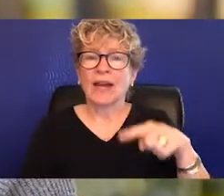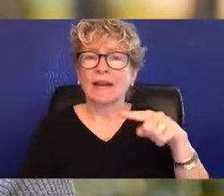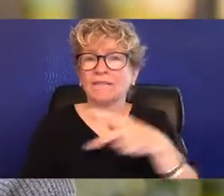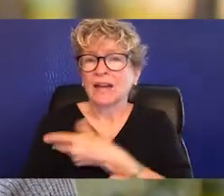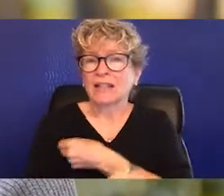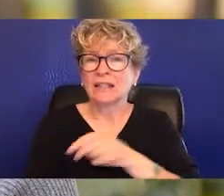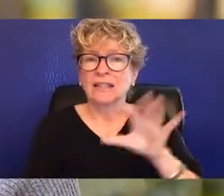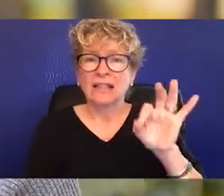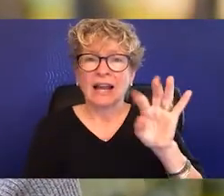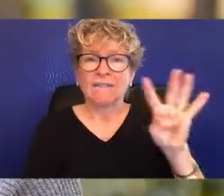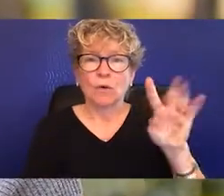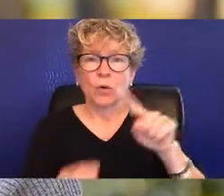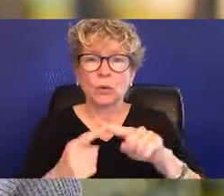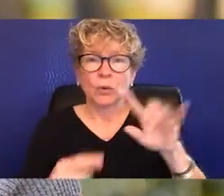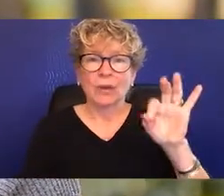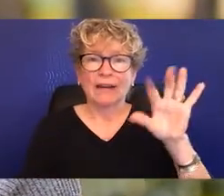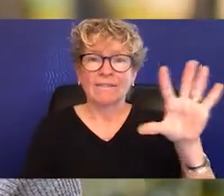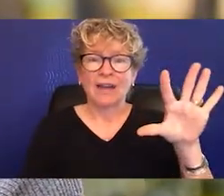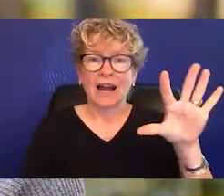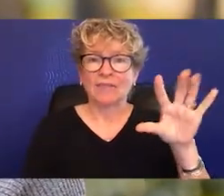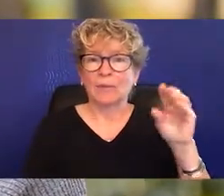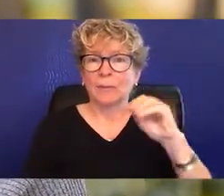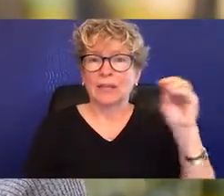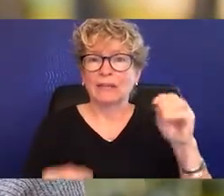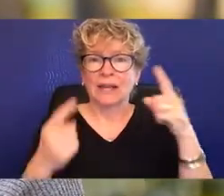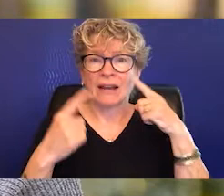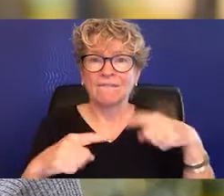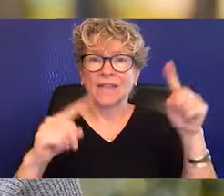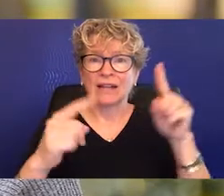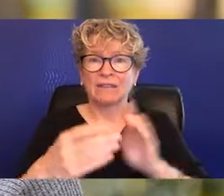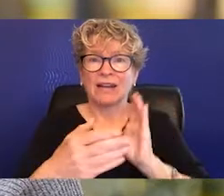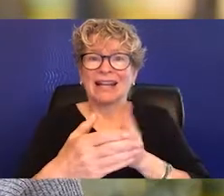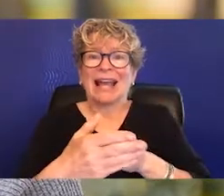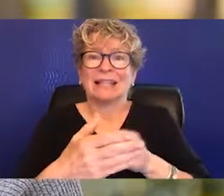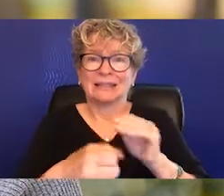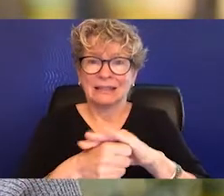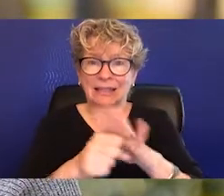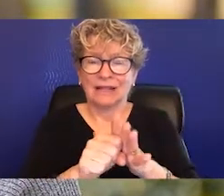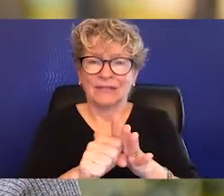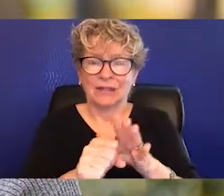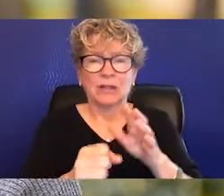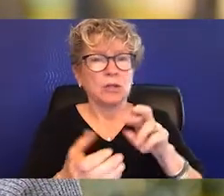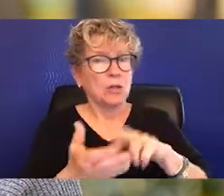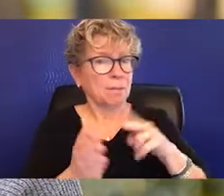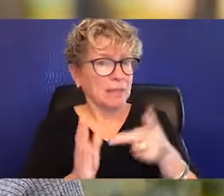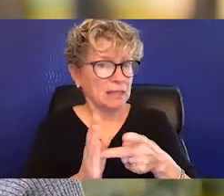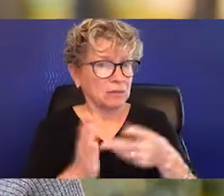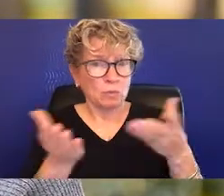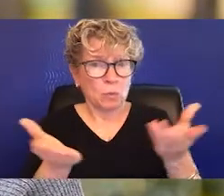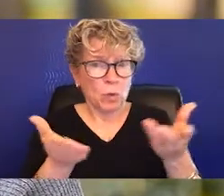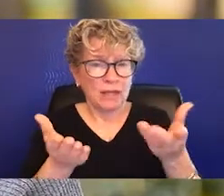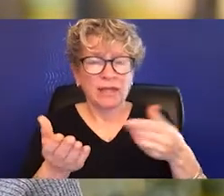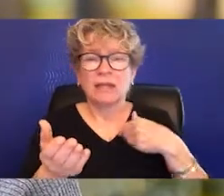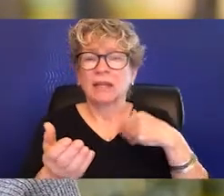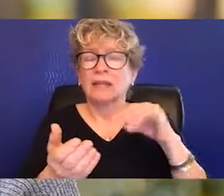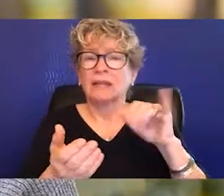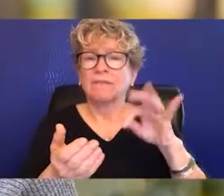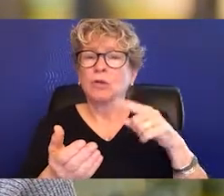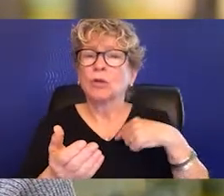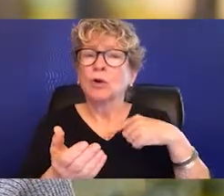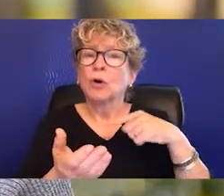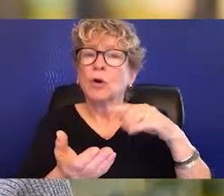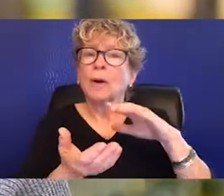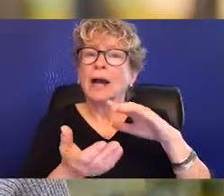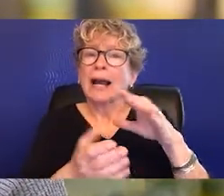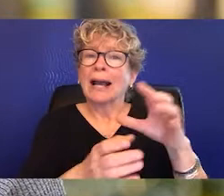Studies have indicated that vaccinations are 94 to 95% effective against COVID-19. That means that while